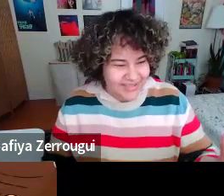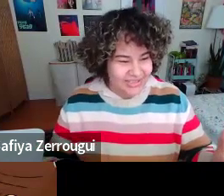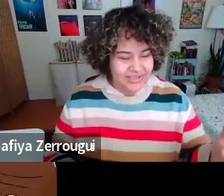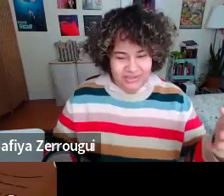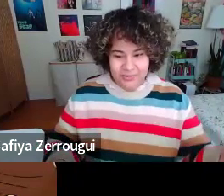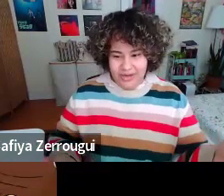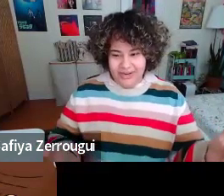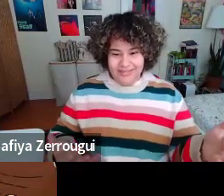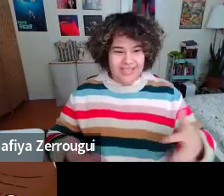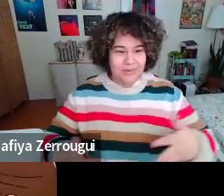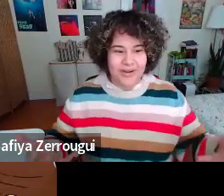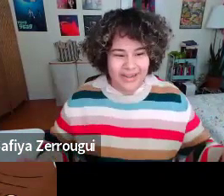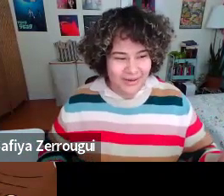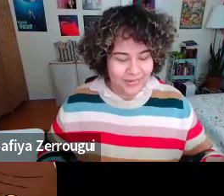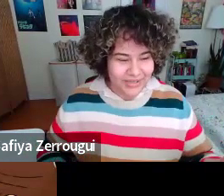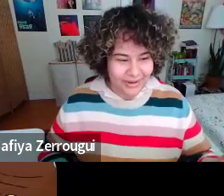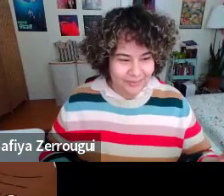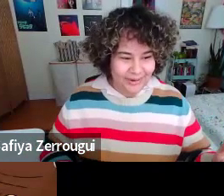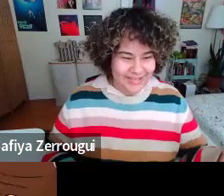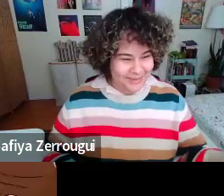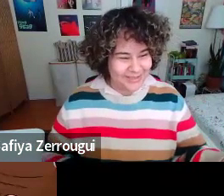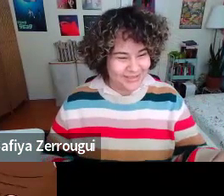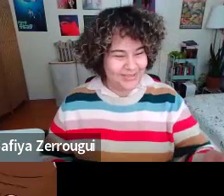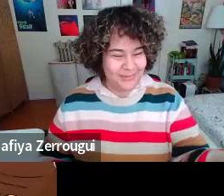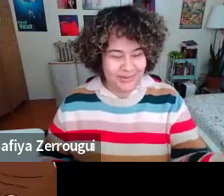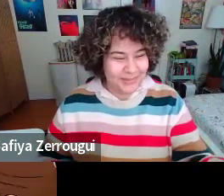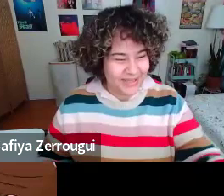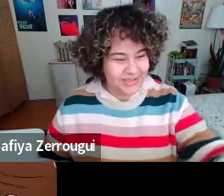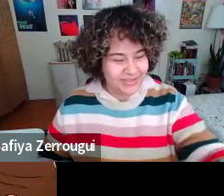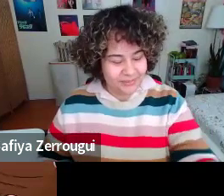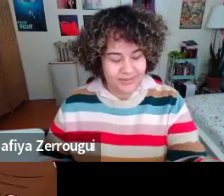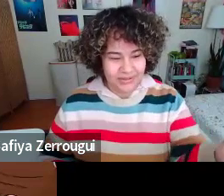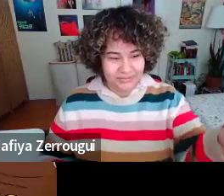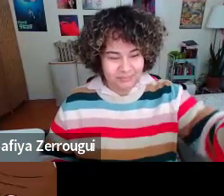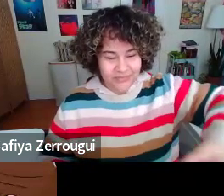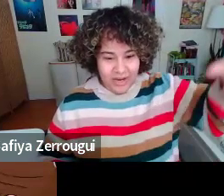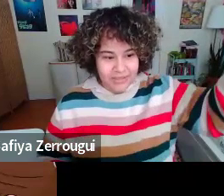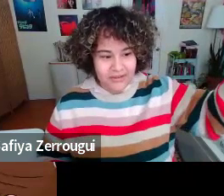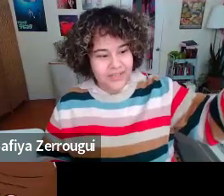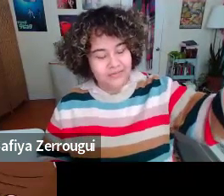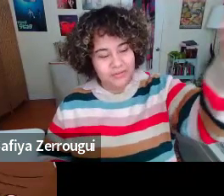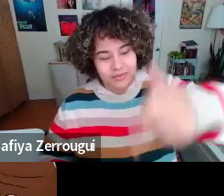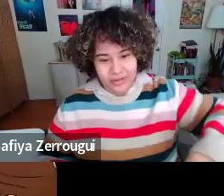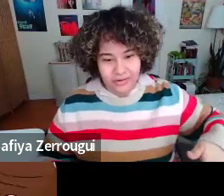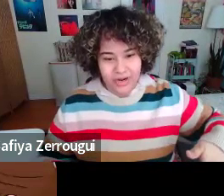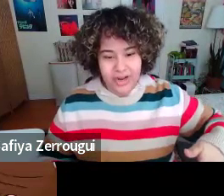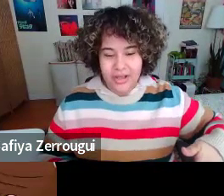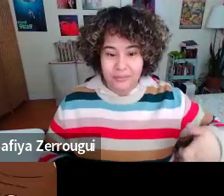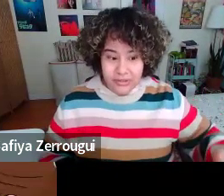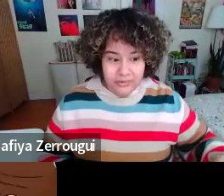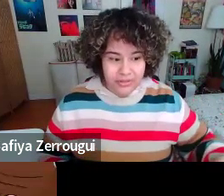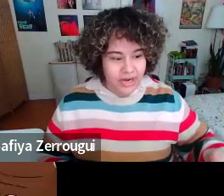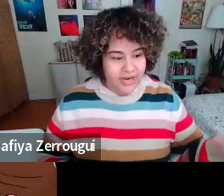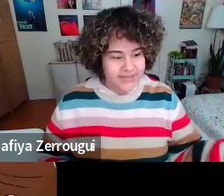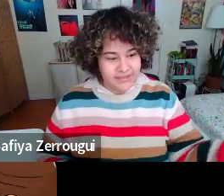reader's eye essentially. So that's what it ended up being all about. Especially, for example, on the page, you see the balloon on the top left, and if you follow